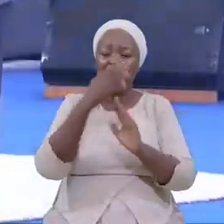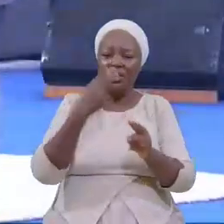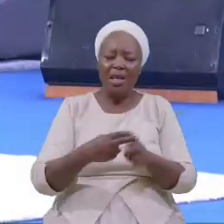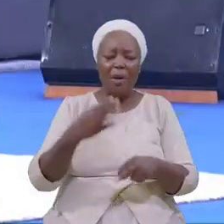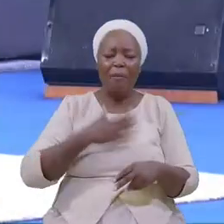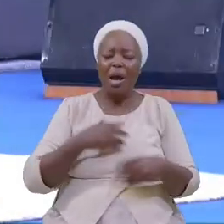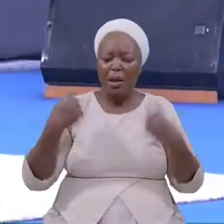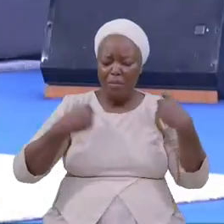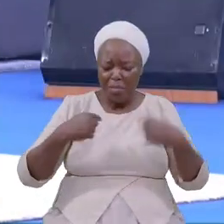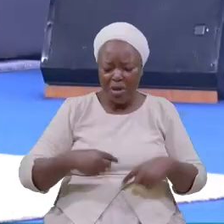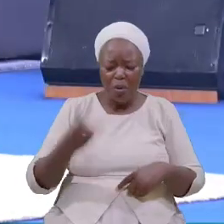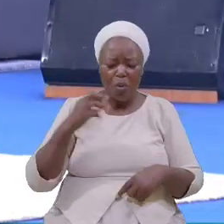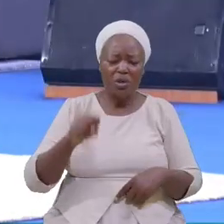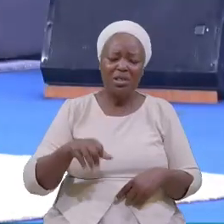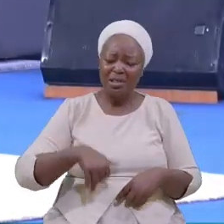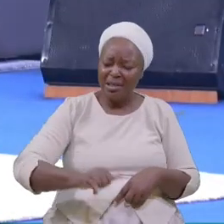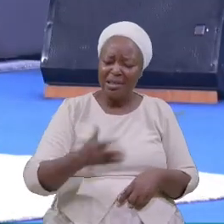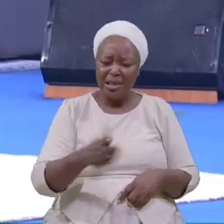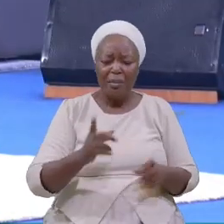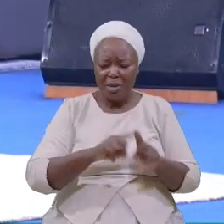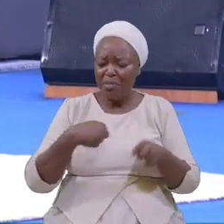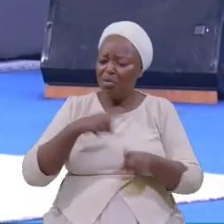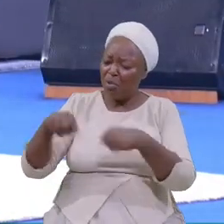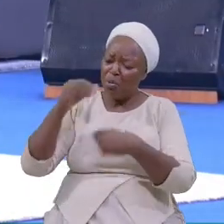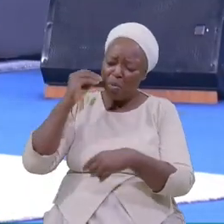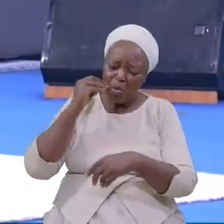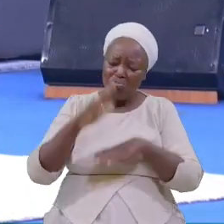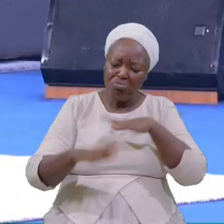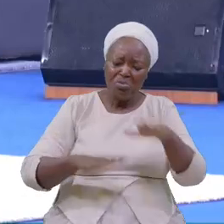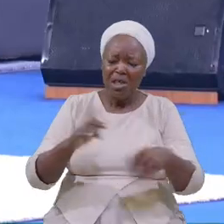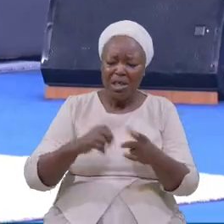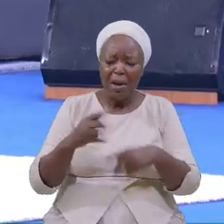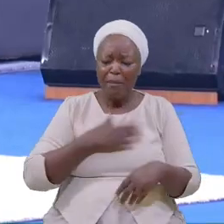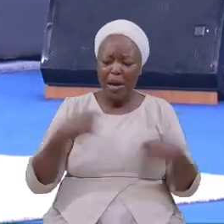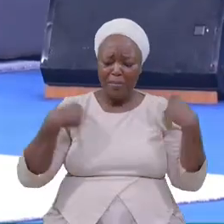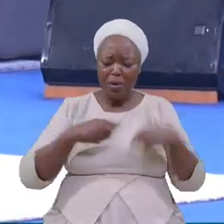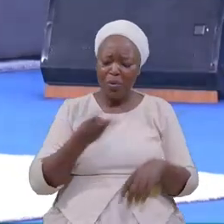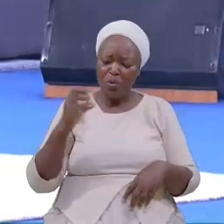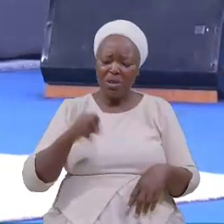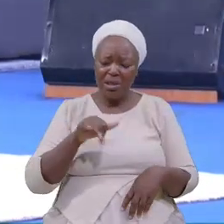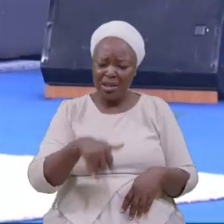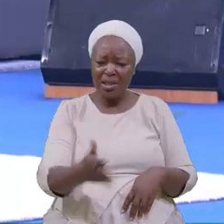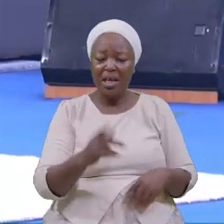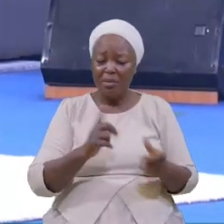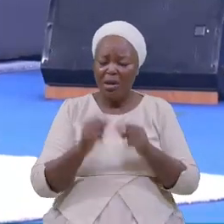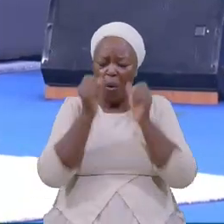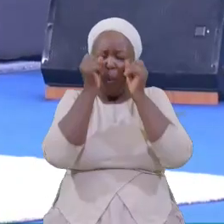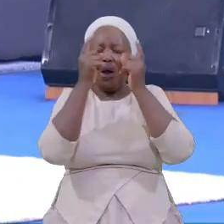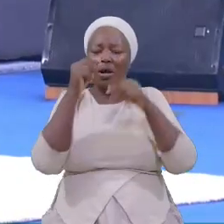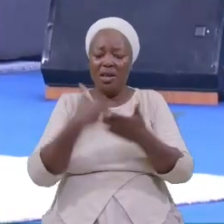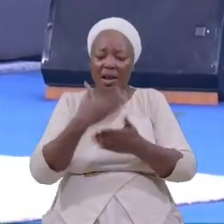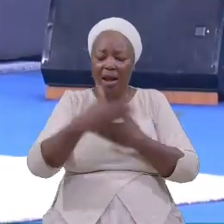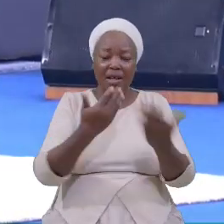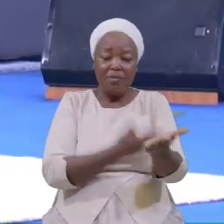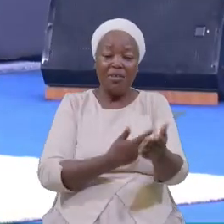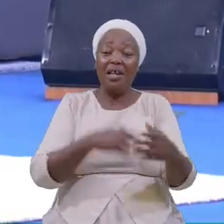still there. I was going home, my pain was still there. I woke up the next morning, now I